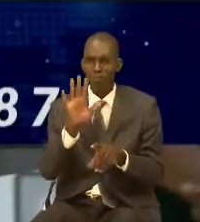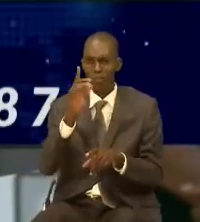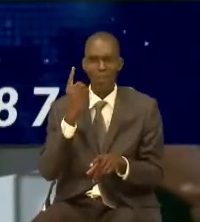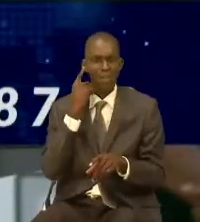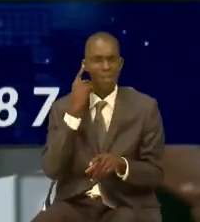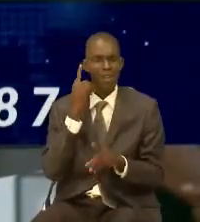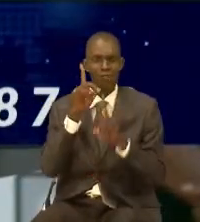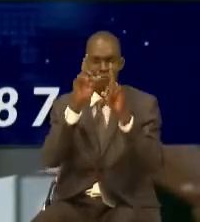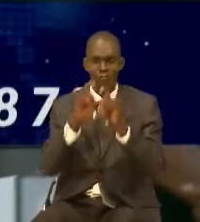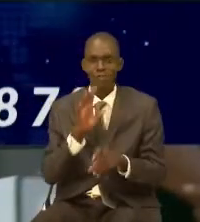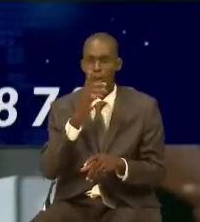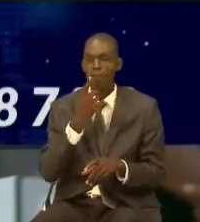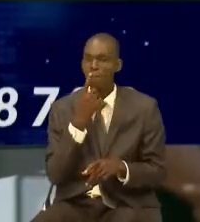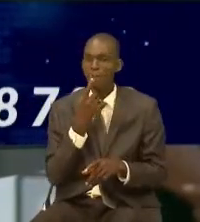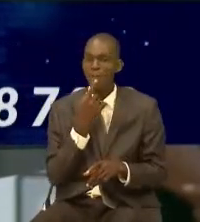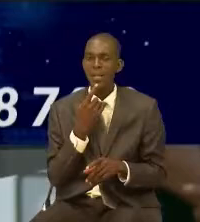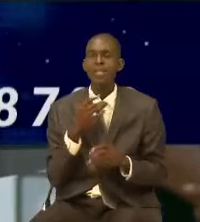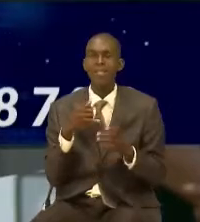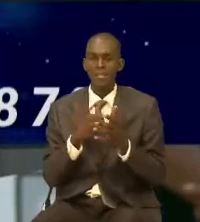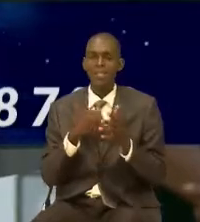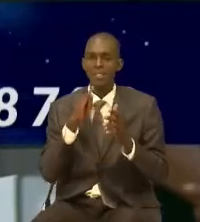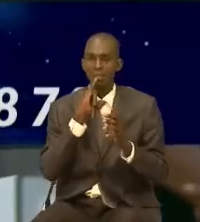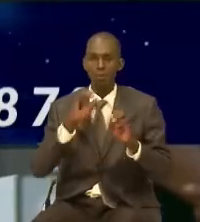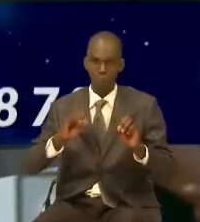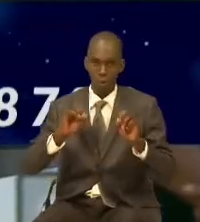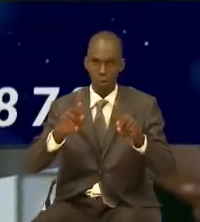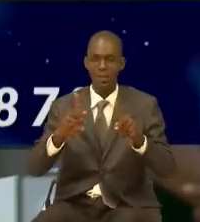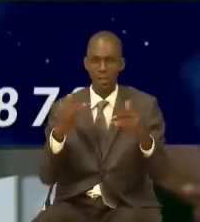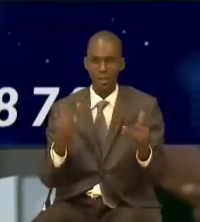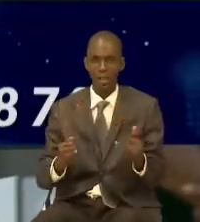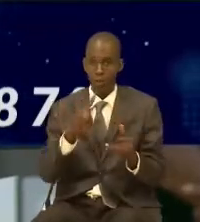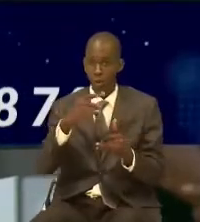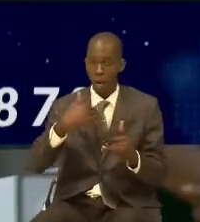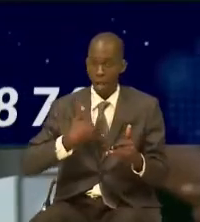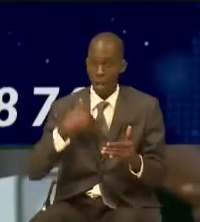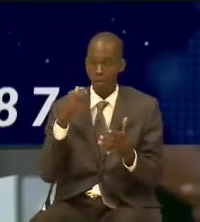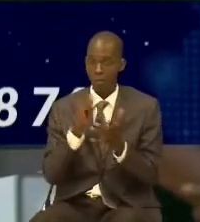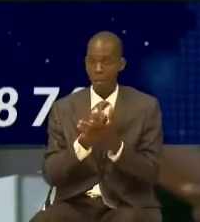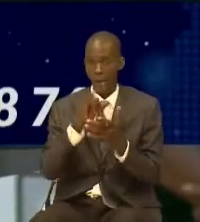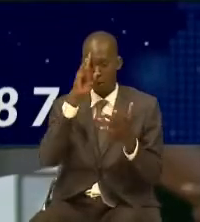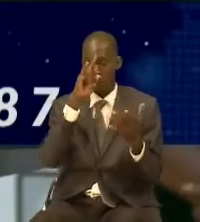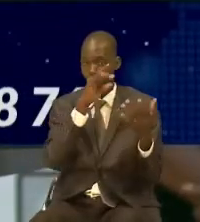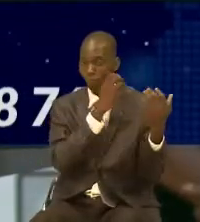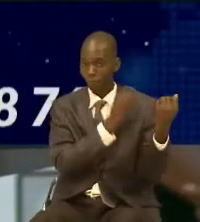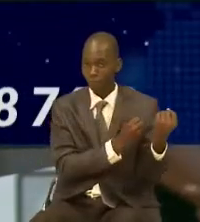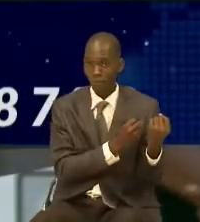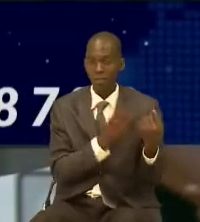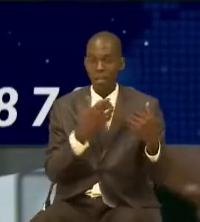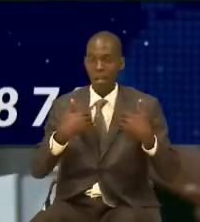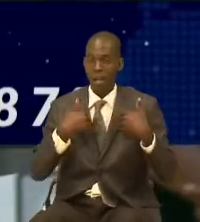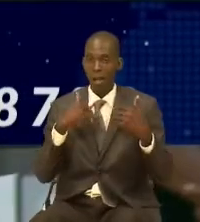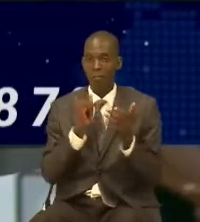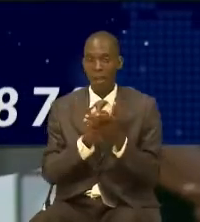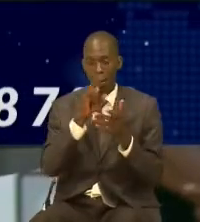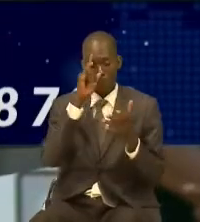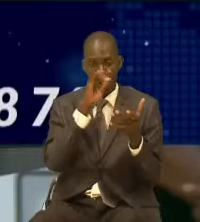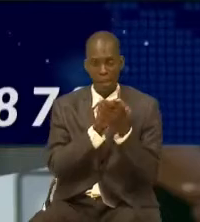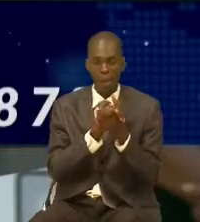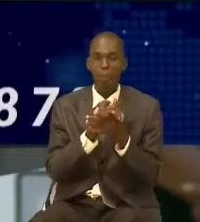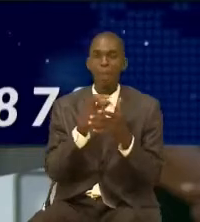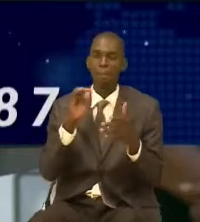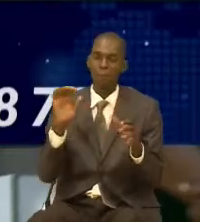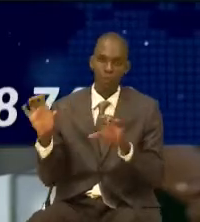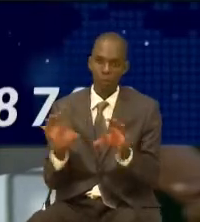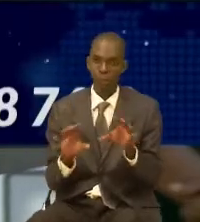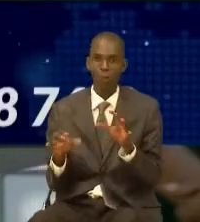go we need to thank god together for the miracles and we want to hear your testimony don't go yet stay connected if you're online